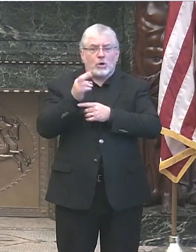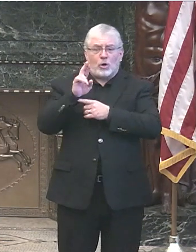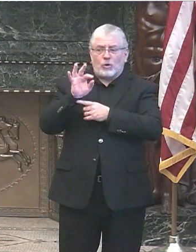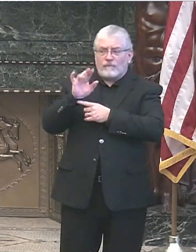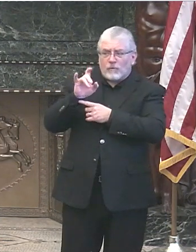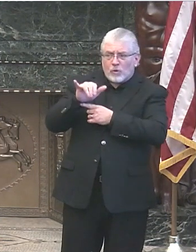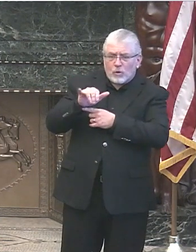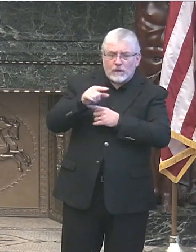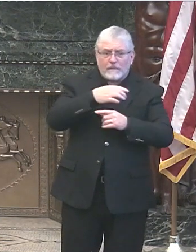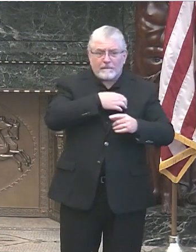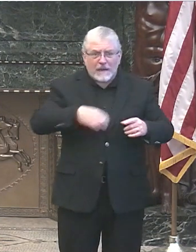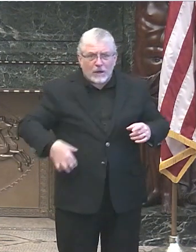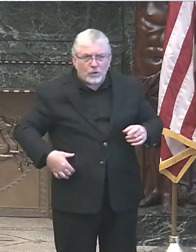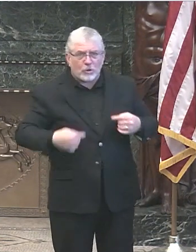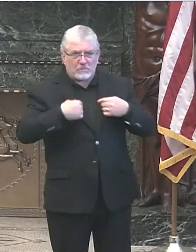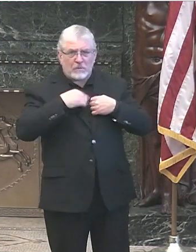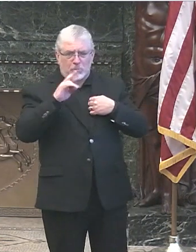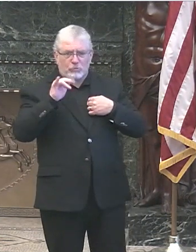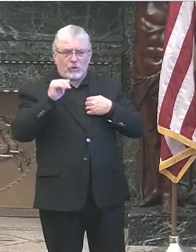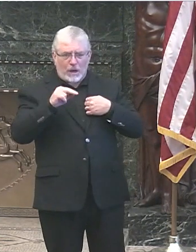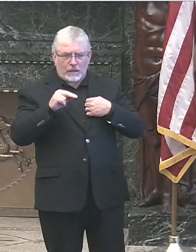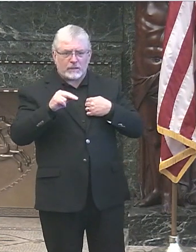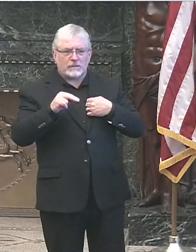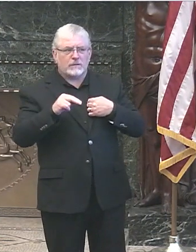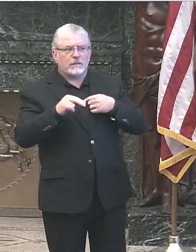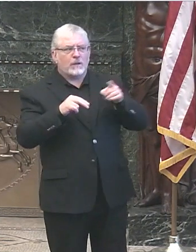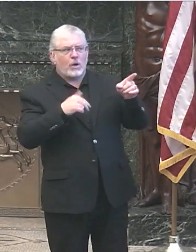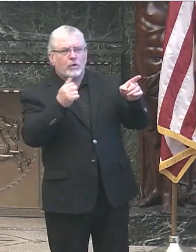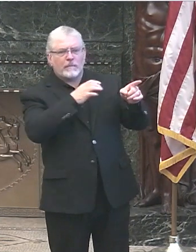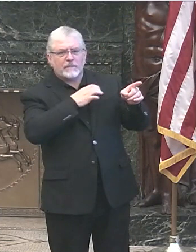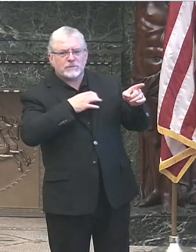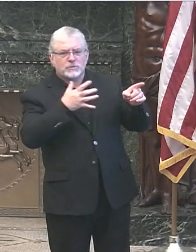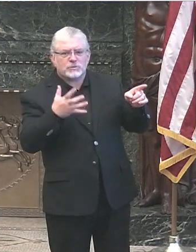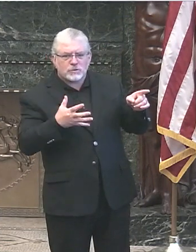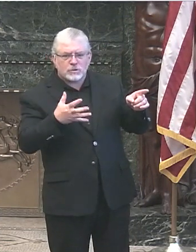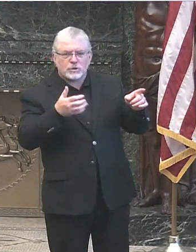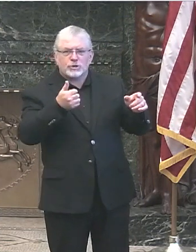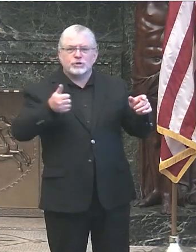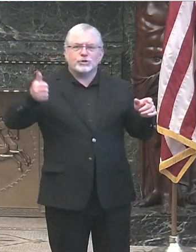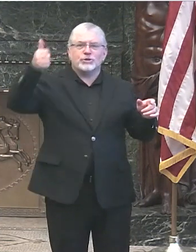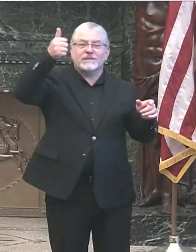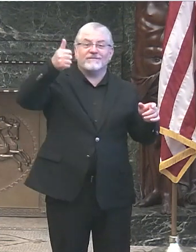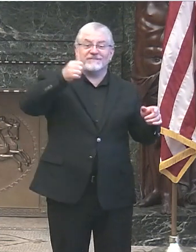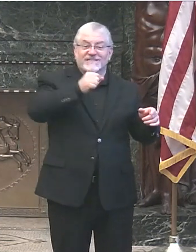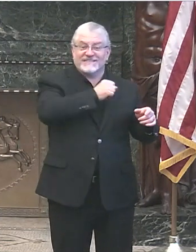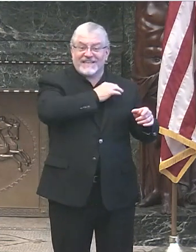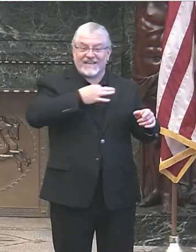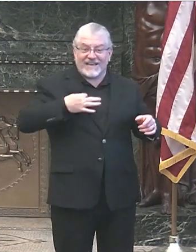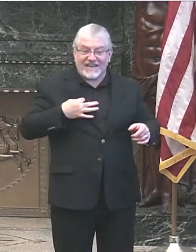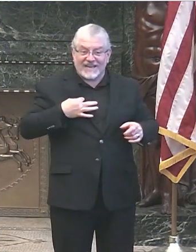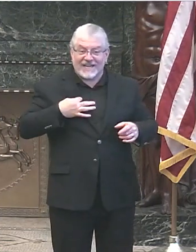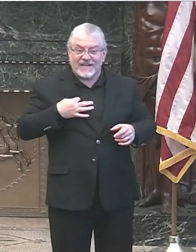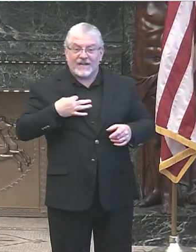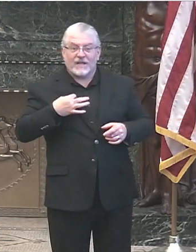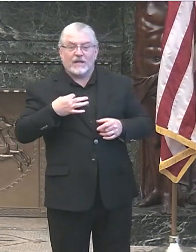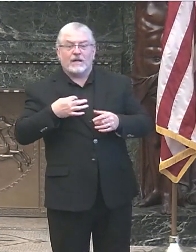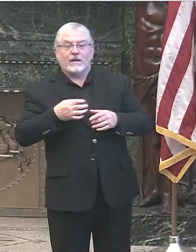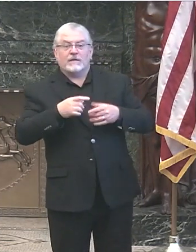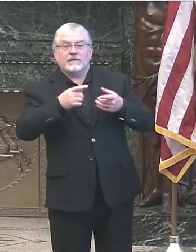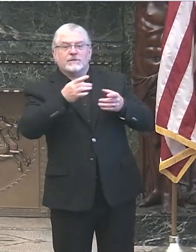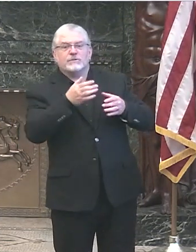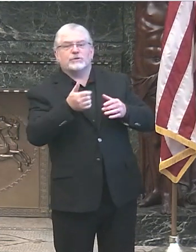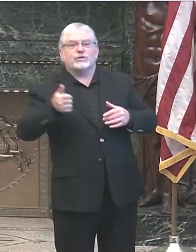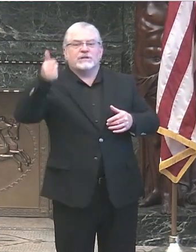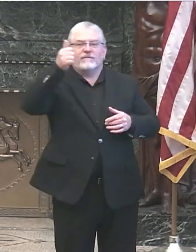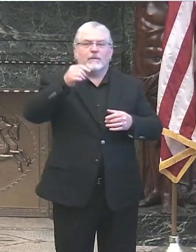myself, Commissioner Teal, Commissioner Outlaw, Chief of Staff, the city solicitor, our Chief Administrative Officer, Stephanie Tipton,